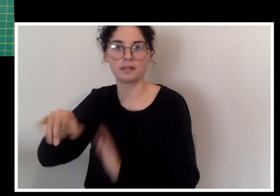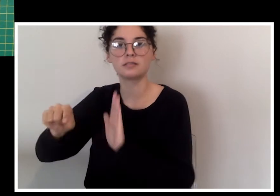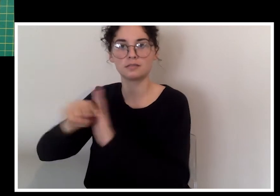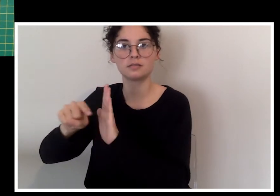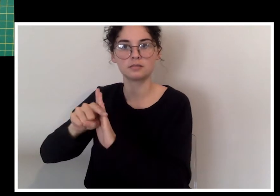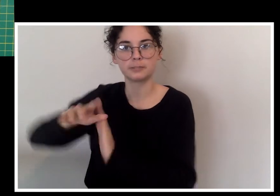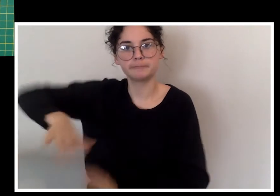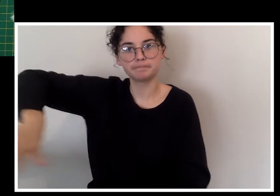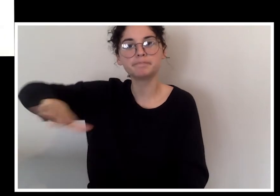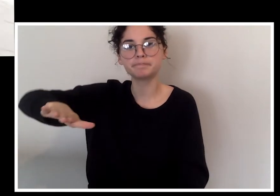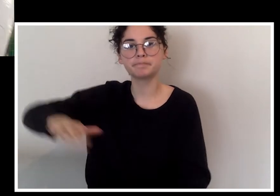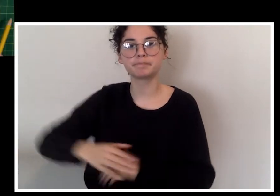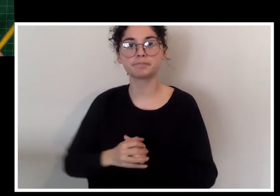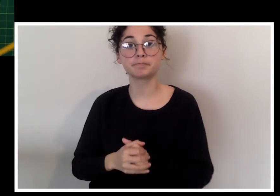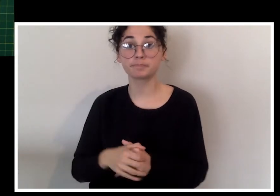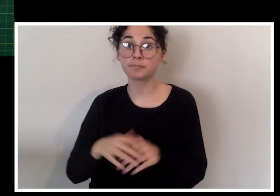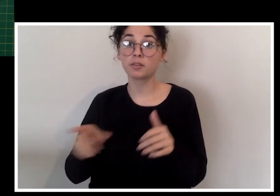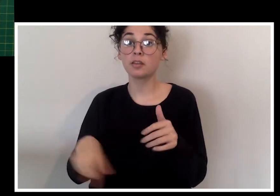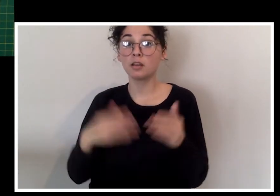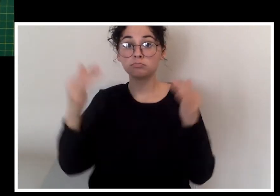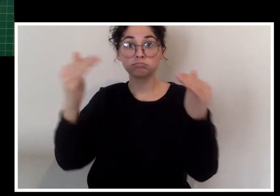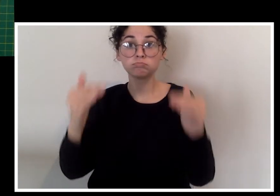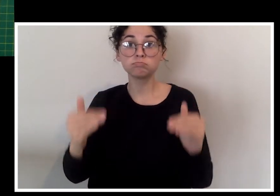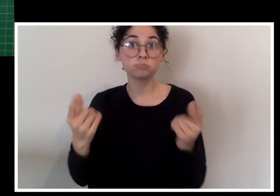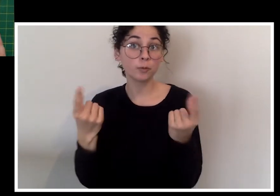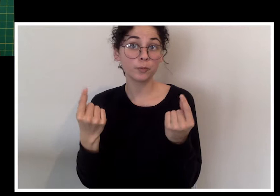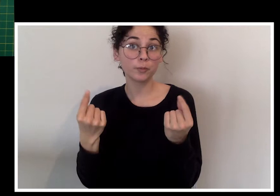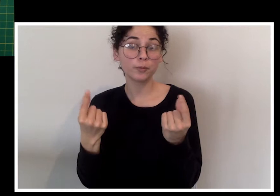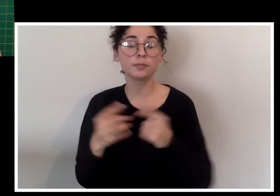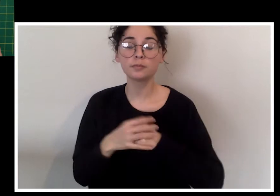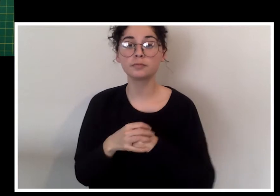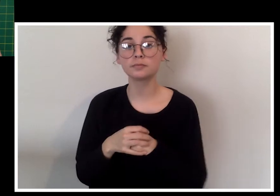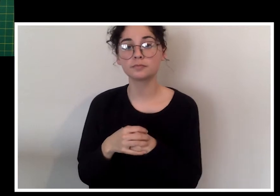Our steps, after we collect our items: